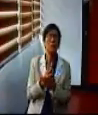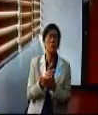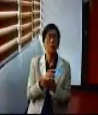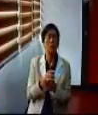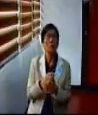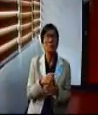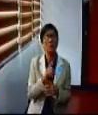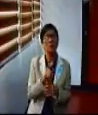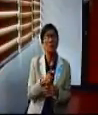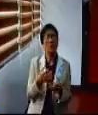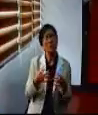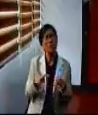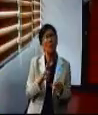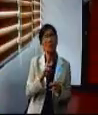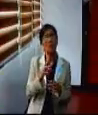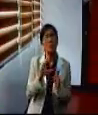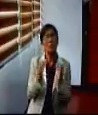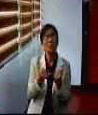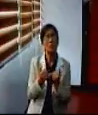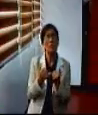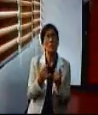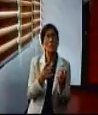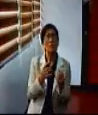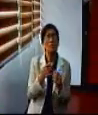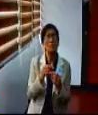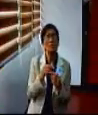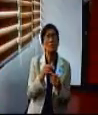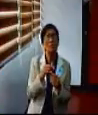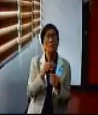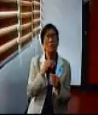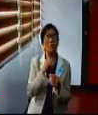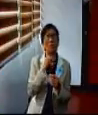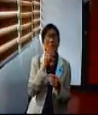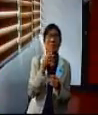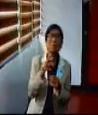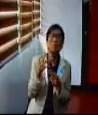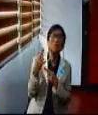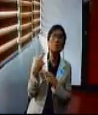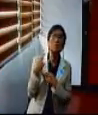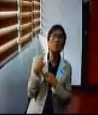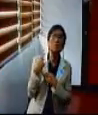that chances are that the company doesn't respond to the five elements.